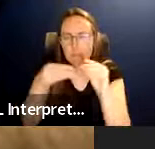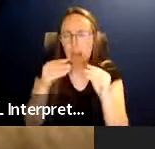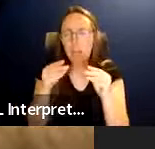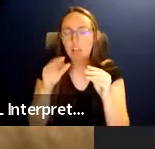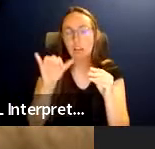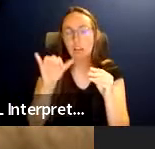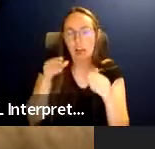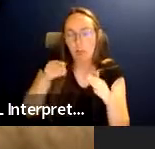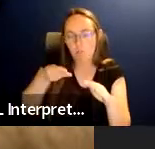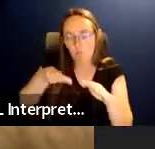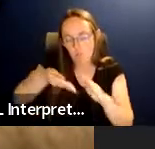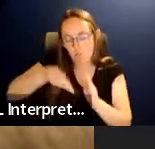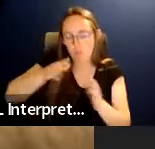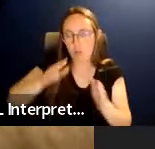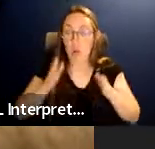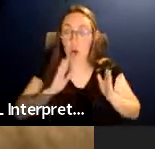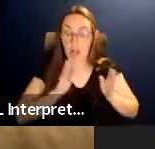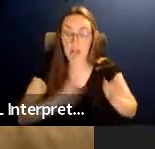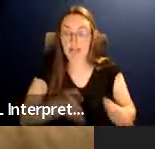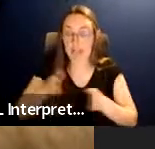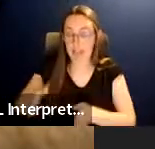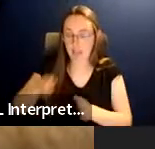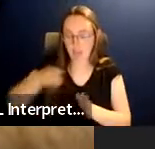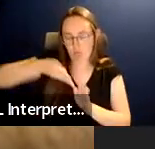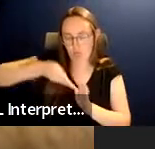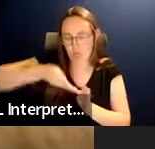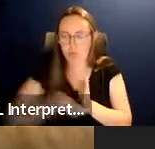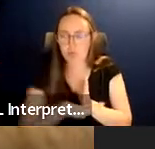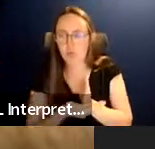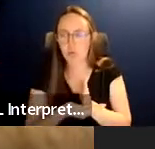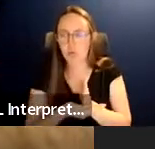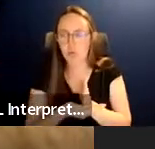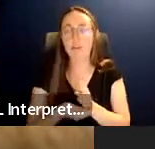this woman, she has a hearing